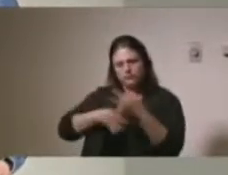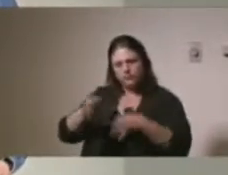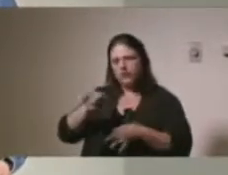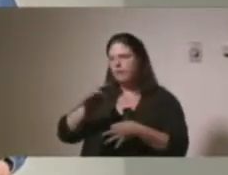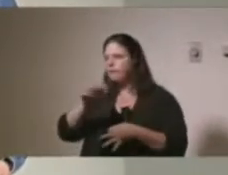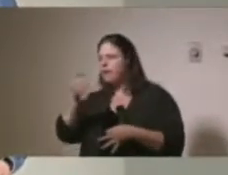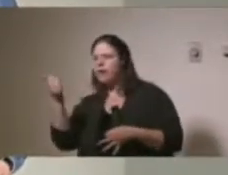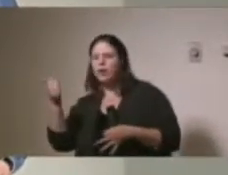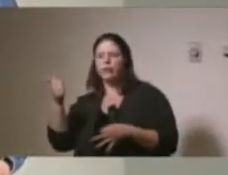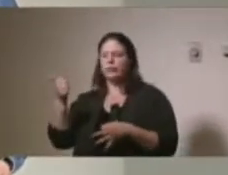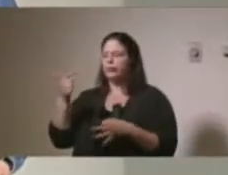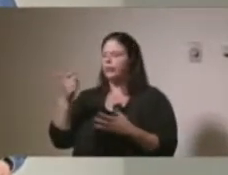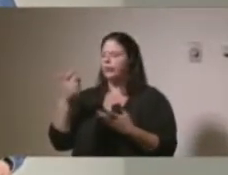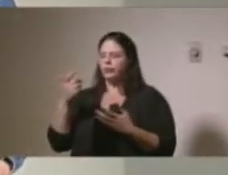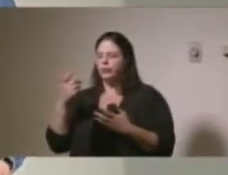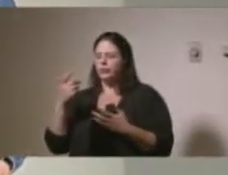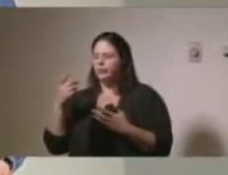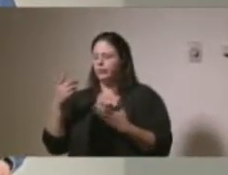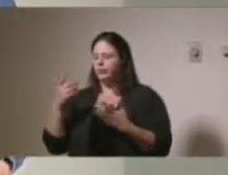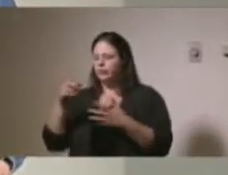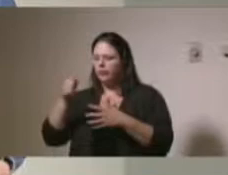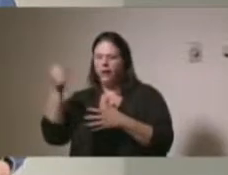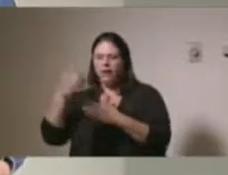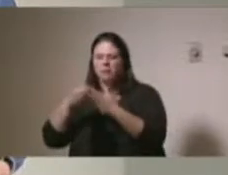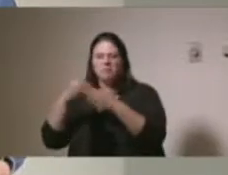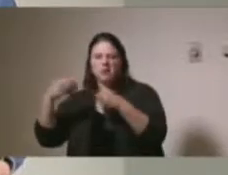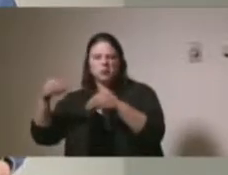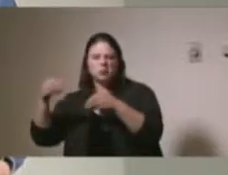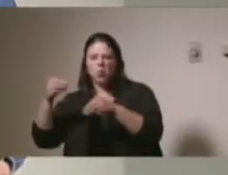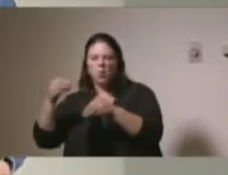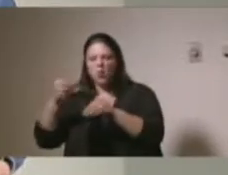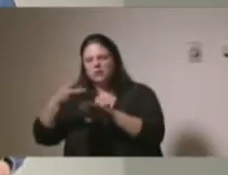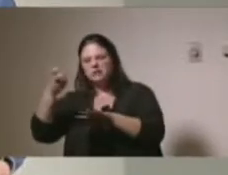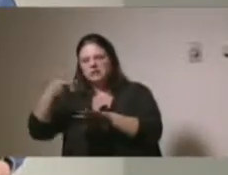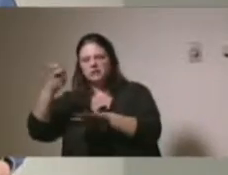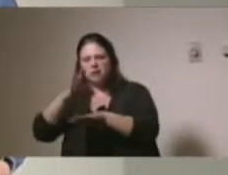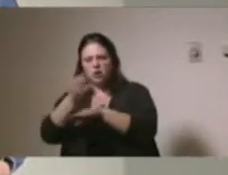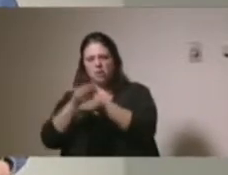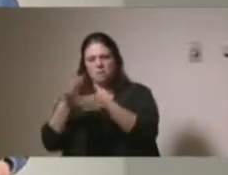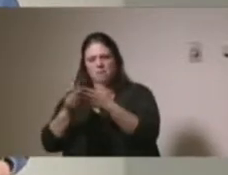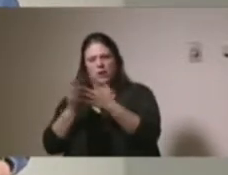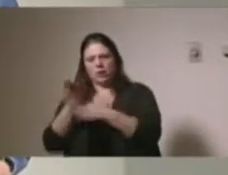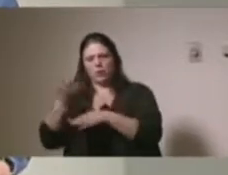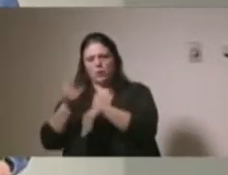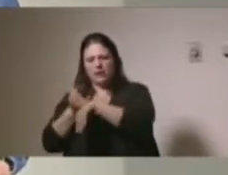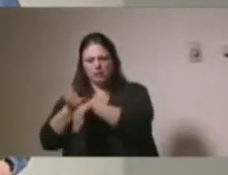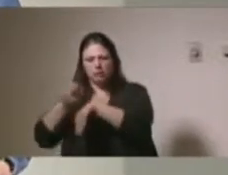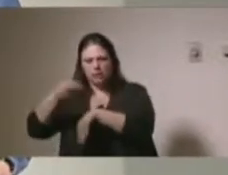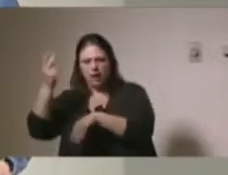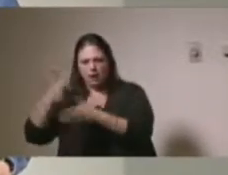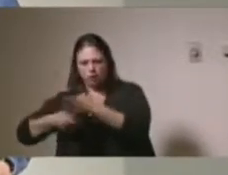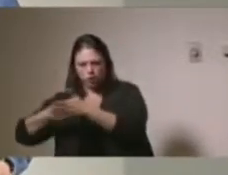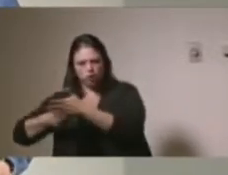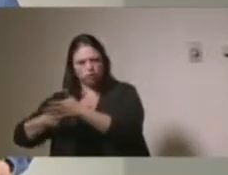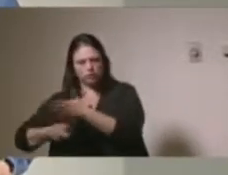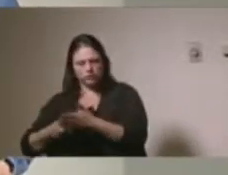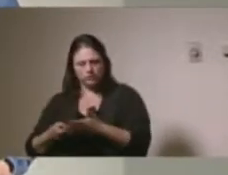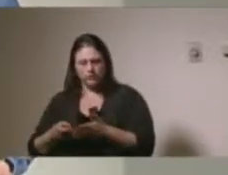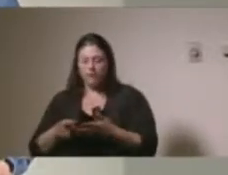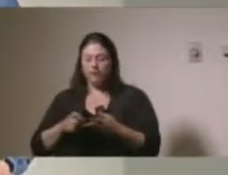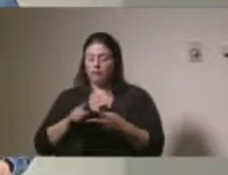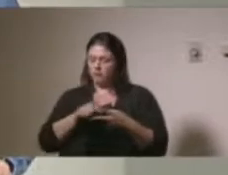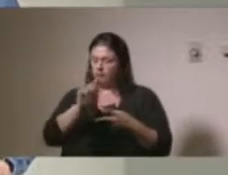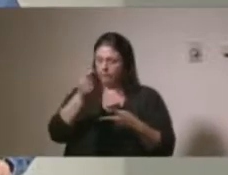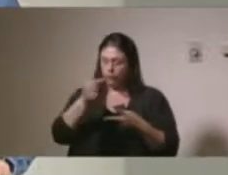the public being harvested by these private sector loan sharks. We're also going to be inviting groups. For